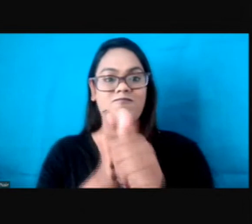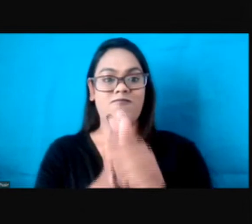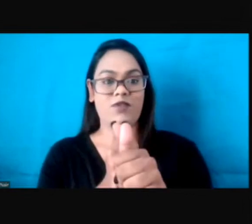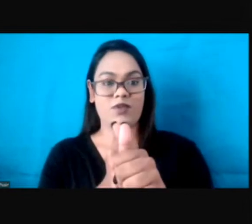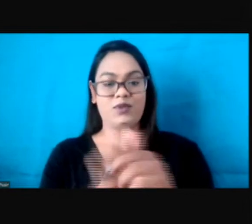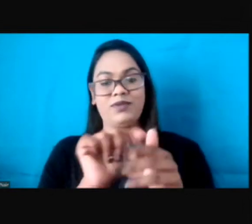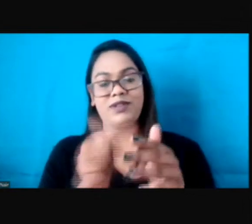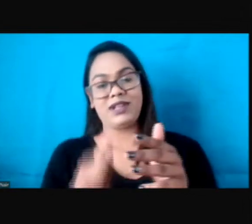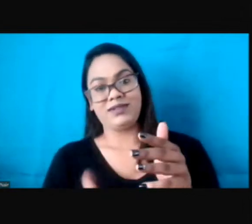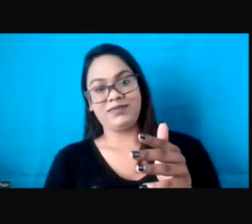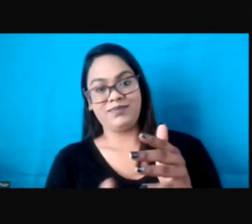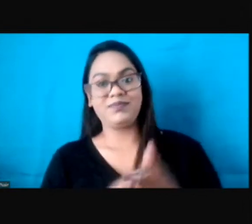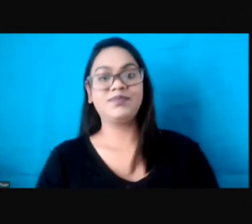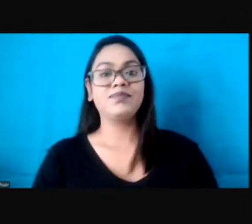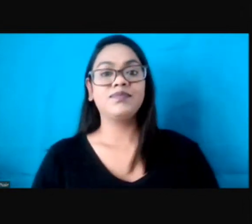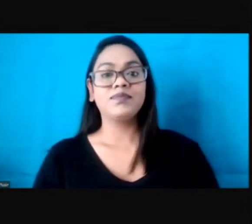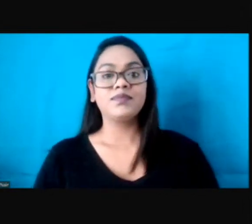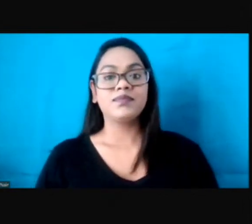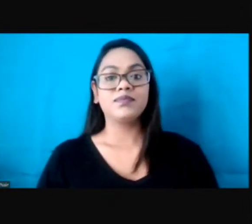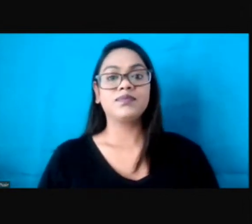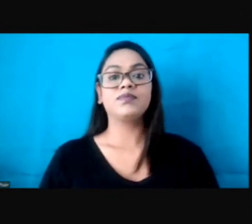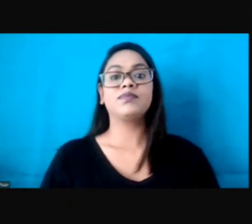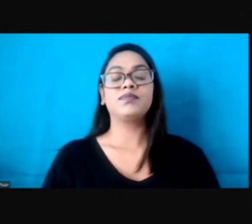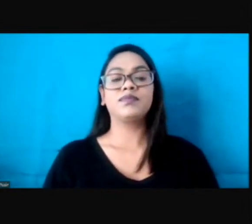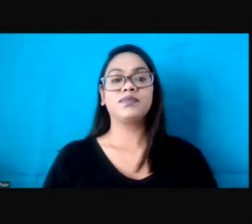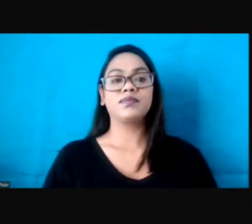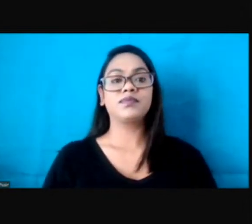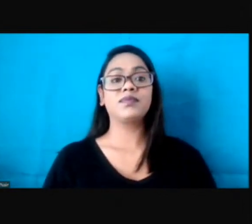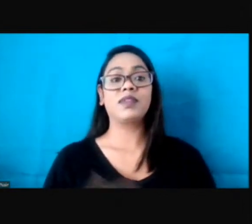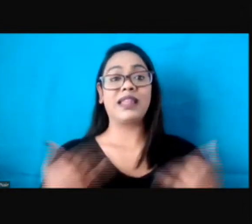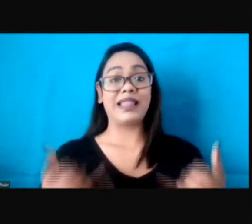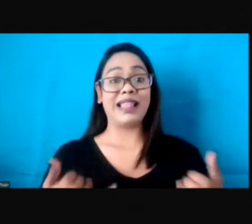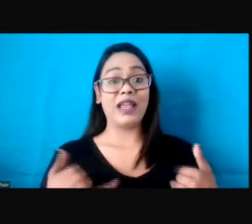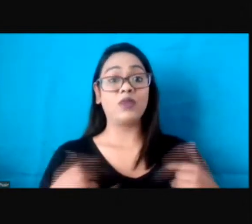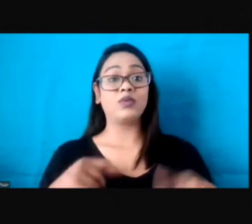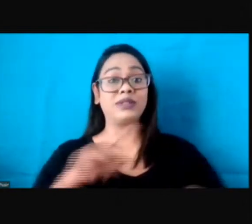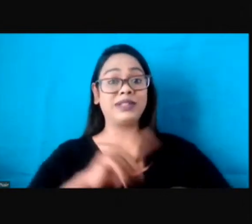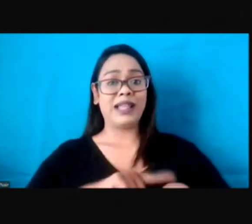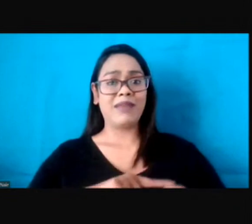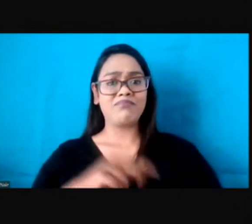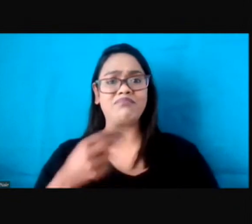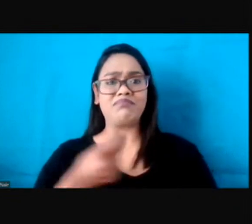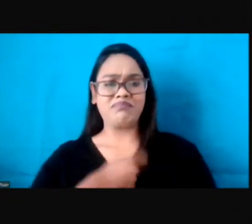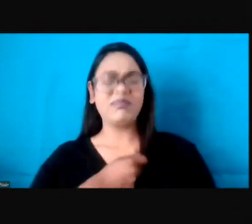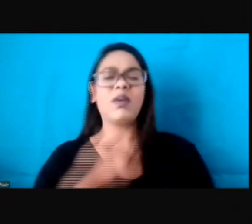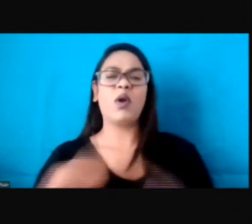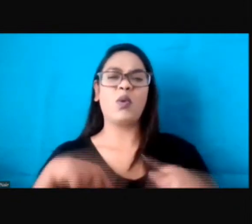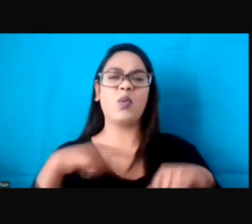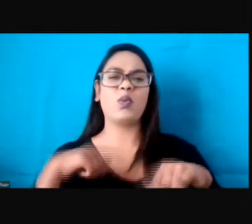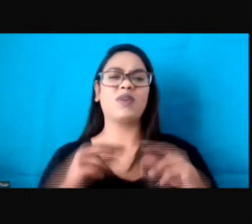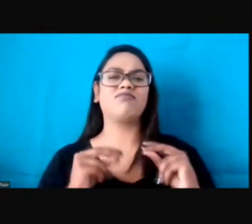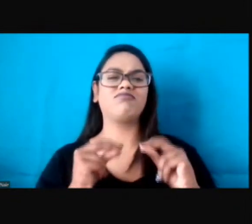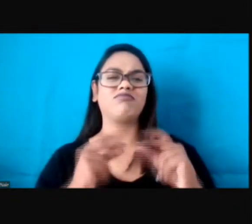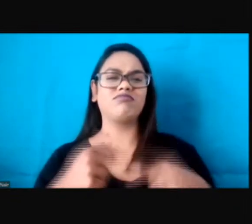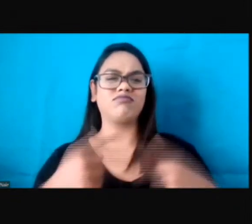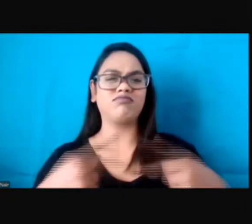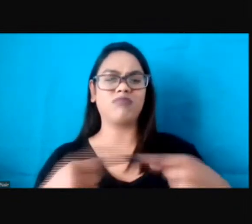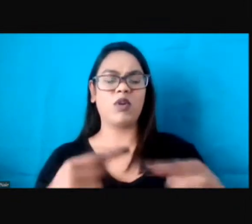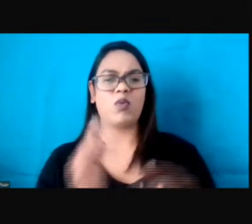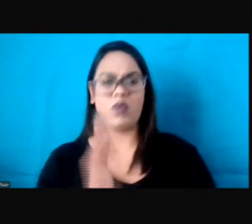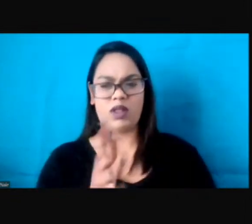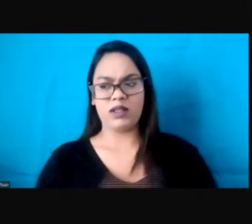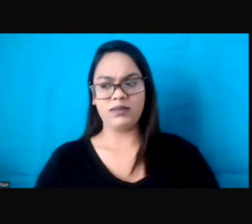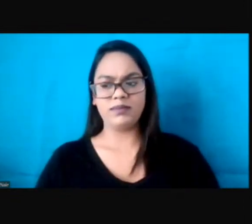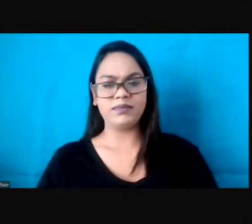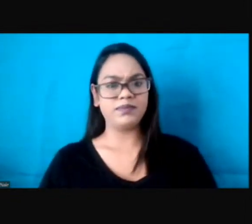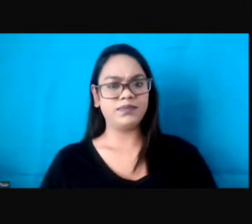our Honorable Deputy Minister, Dr. Sibongiseni Dhlomo. Without wasting any time, I'm going to hand over to Honorable Minister Dr. Joe Phaahla to officially give